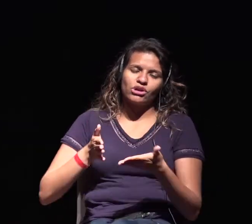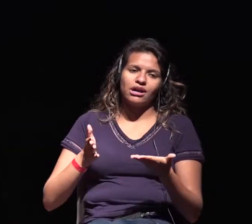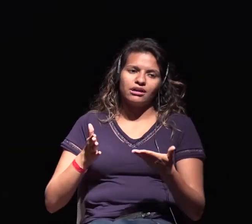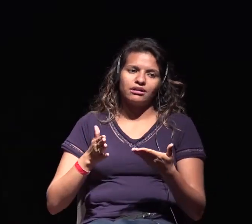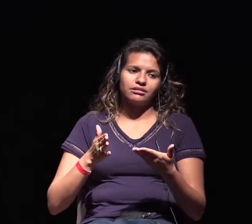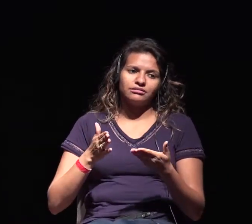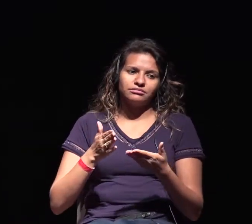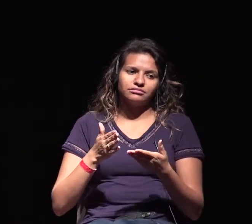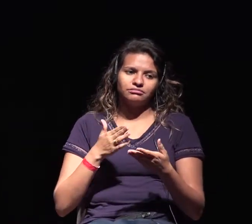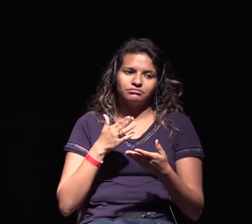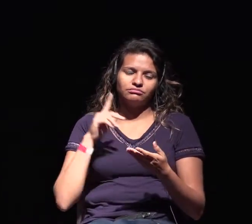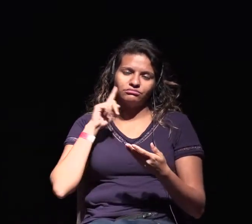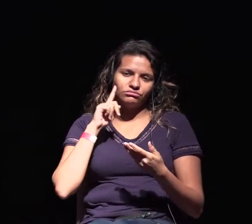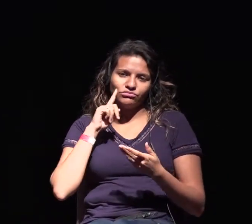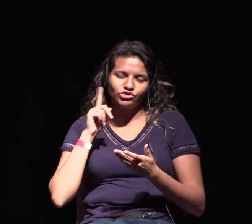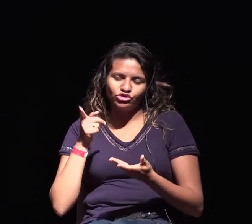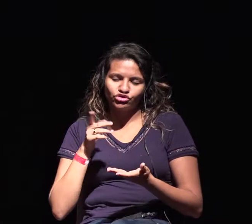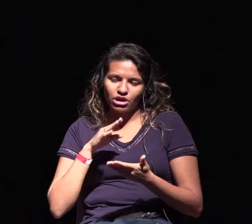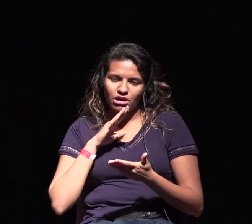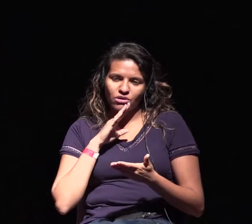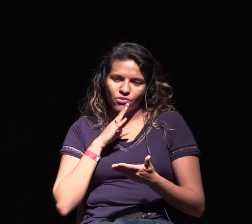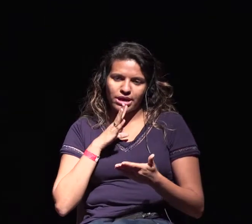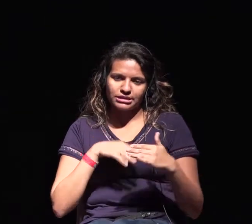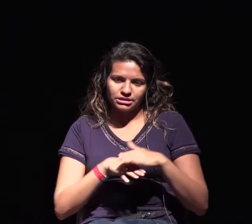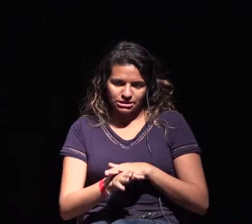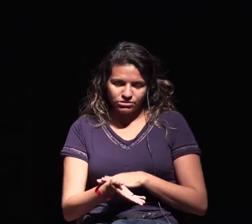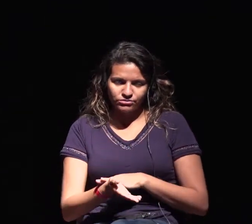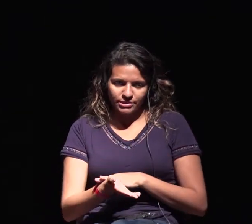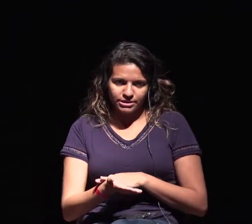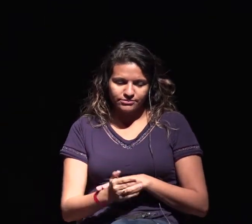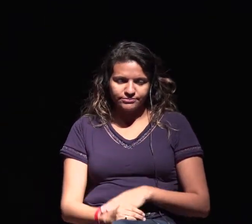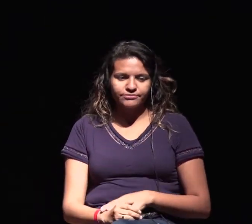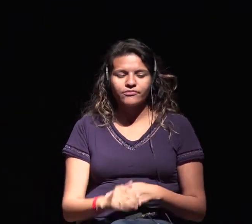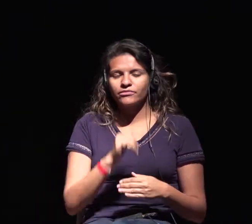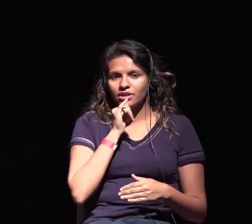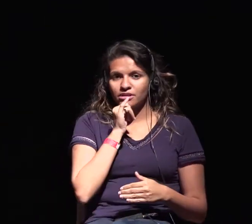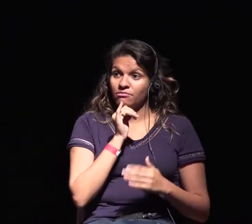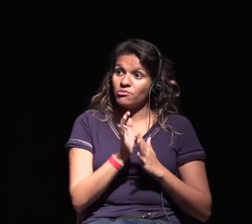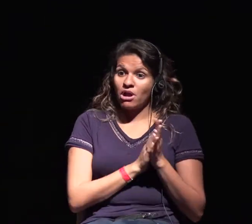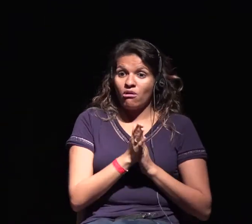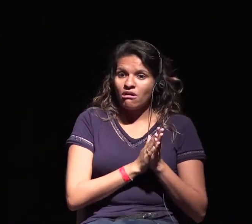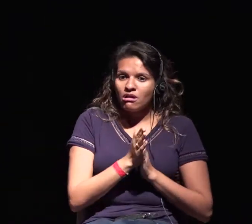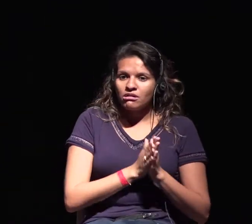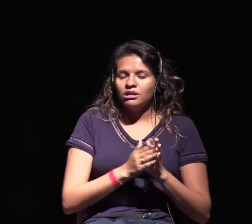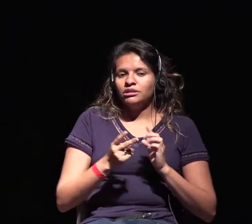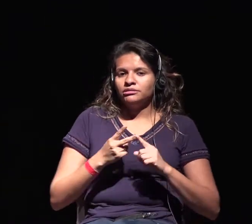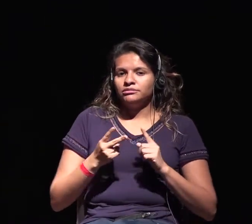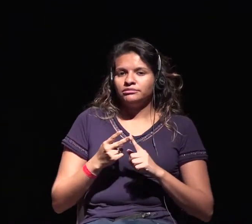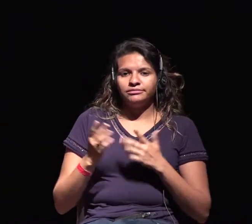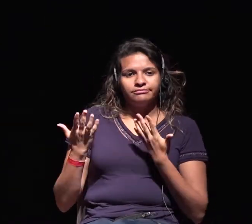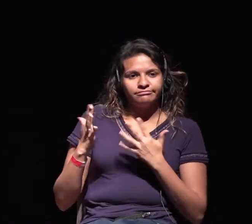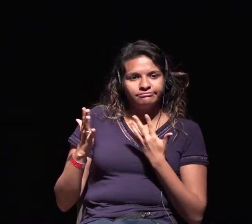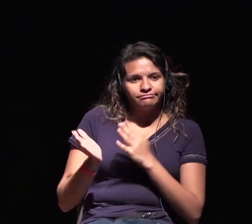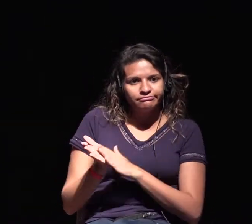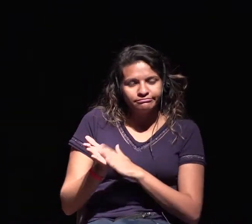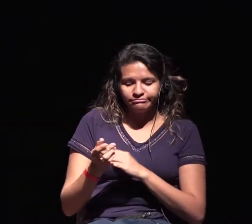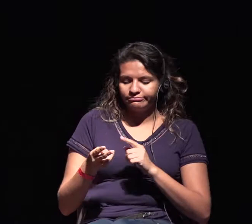training, such as, for example, hands that might rub, clap, tremble, touch, or slide.